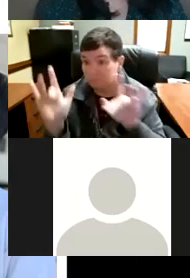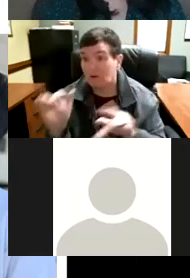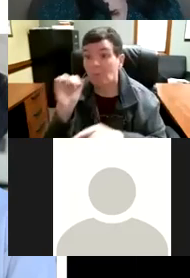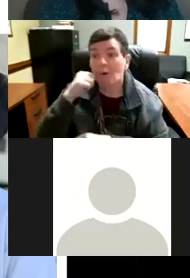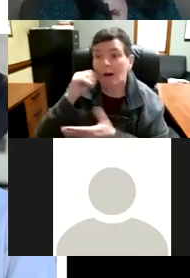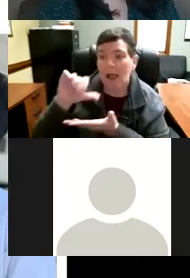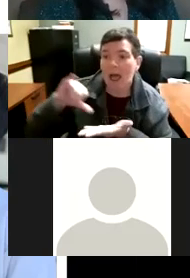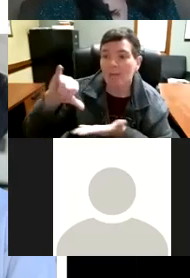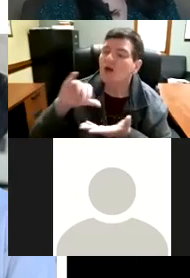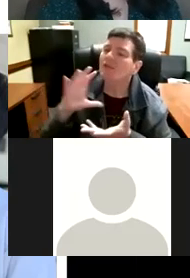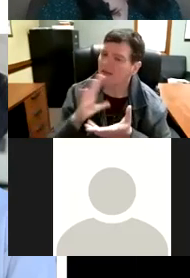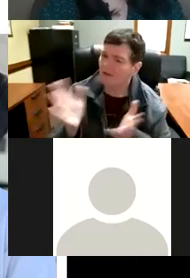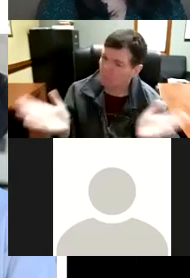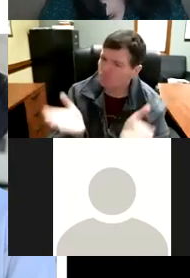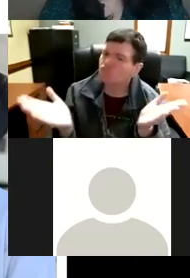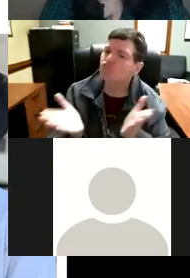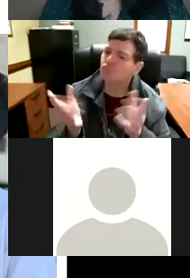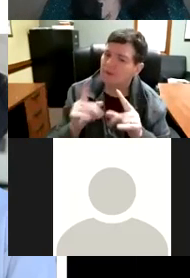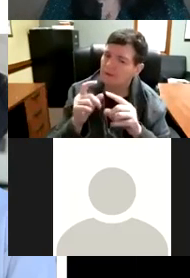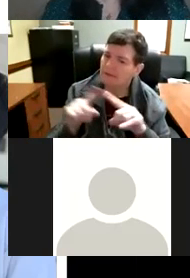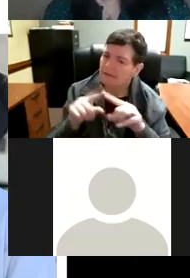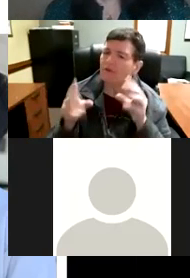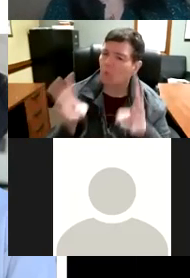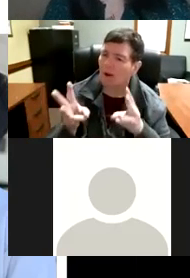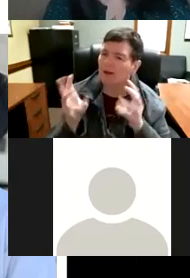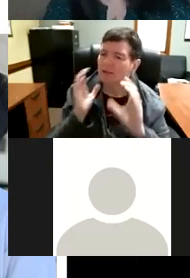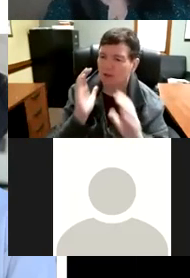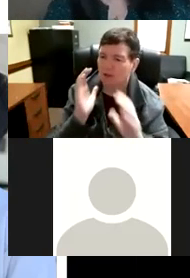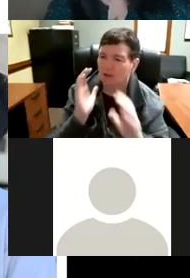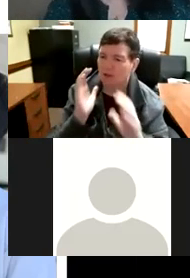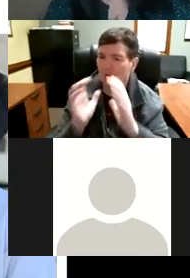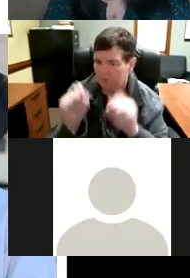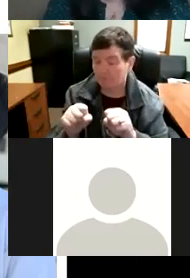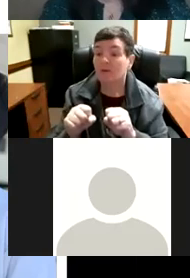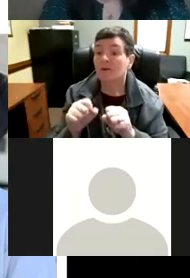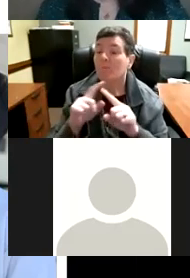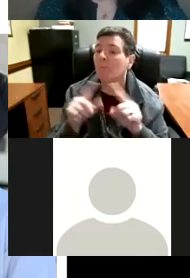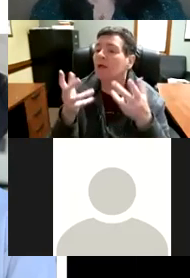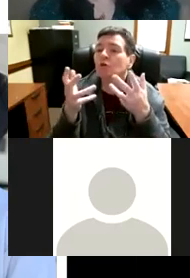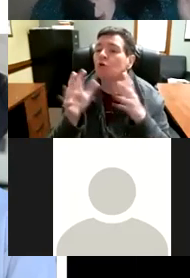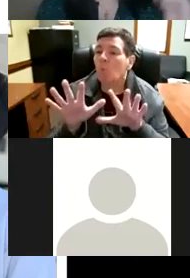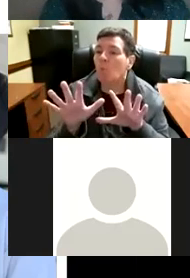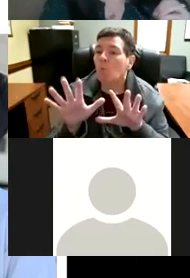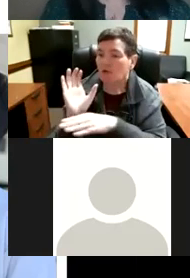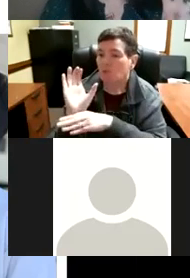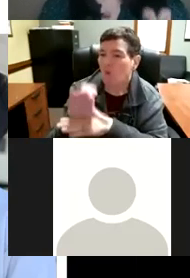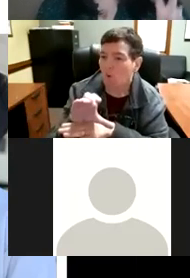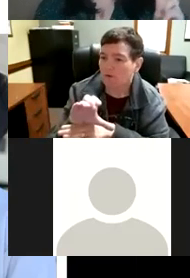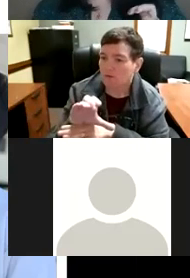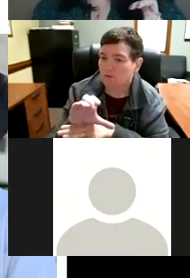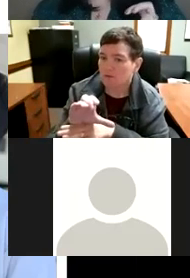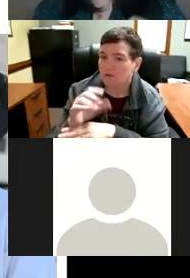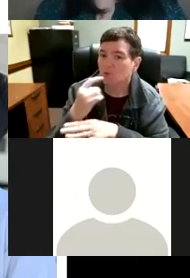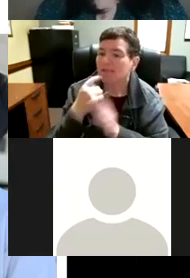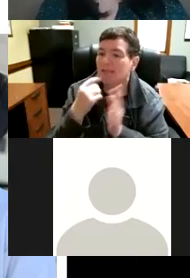encourage that, and we can encourage them to use multiple methods. But we don't want to force them to say it